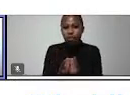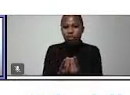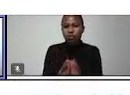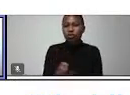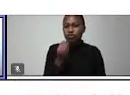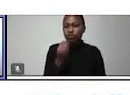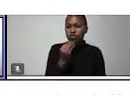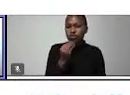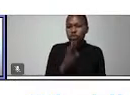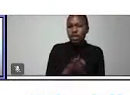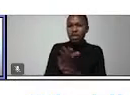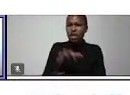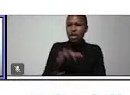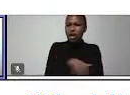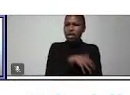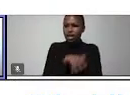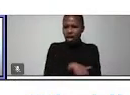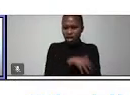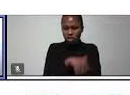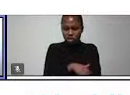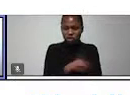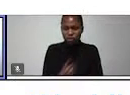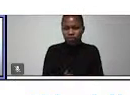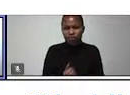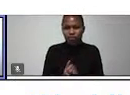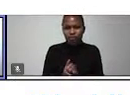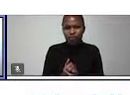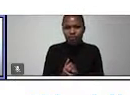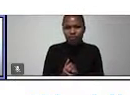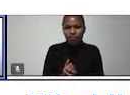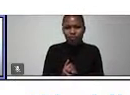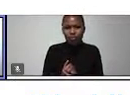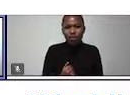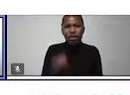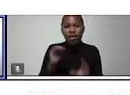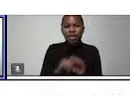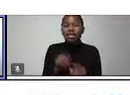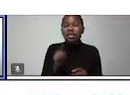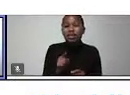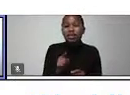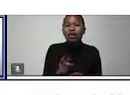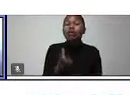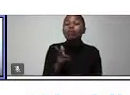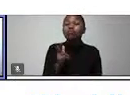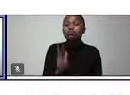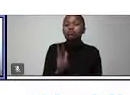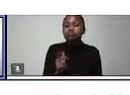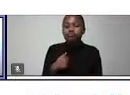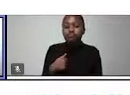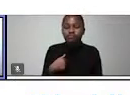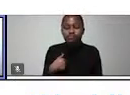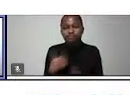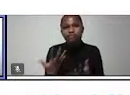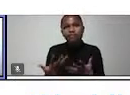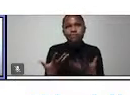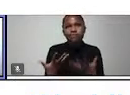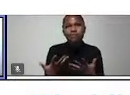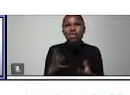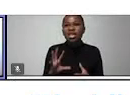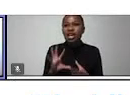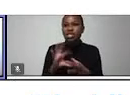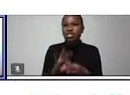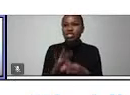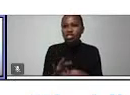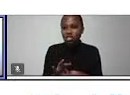an attempt actually to lobby, you know, in this regard. And of course, we also are engaging, you know,